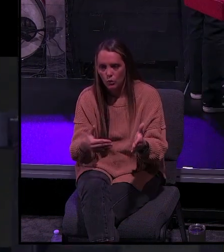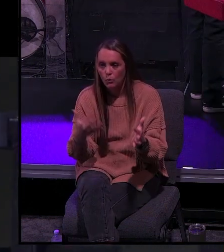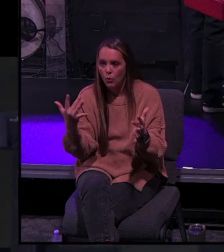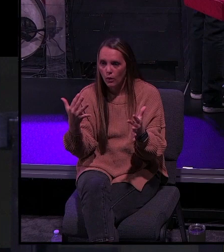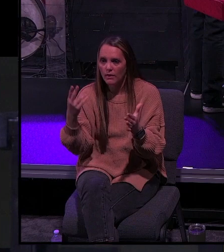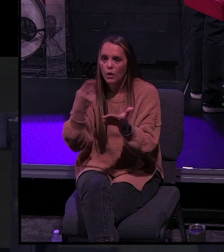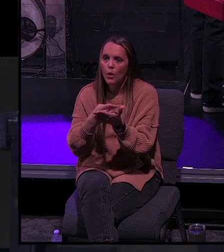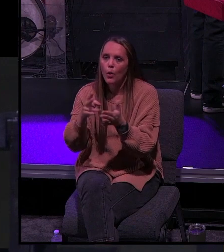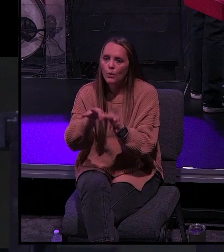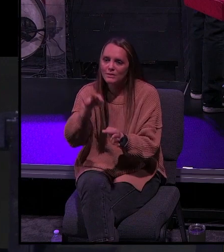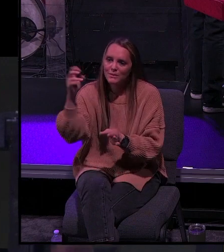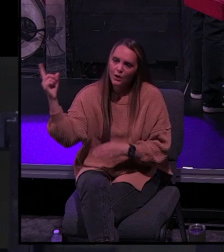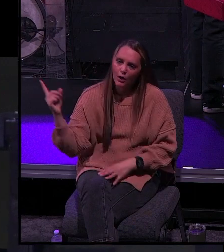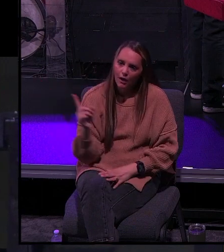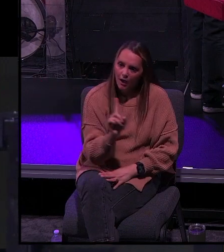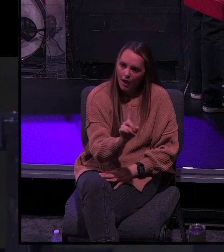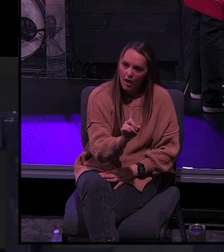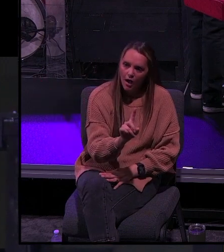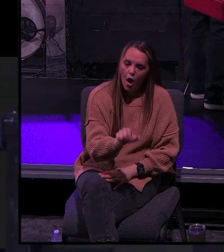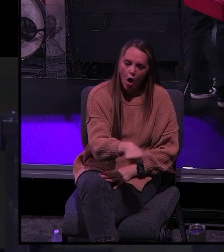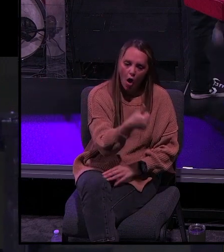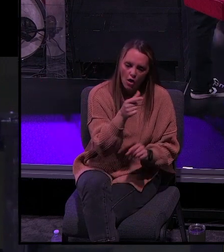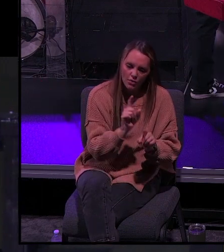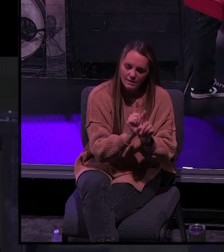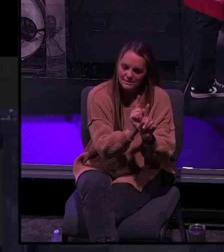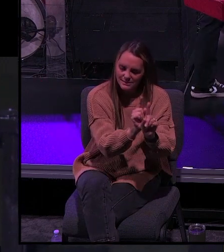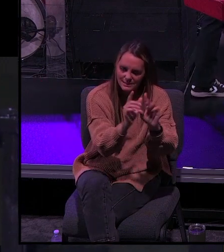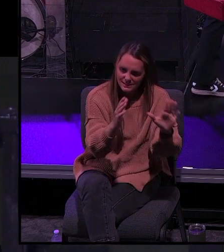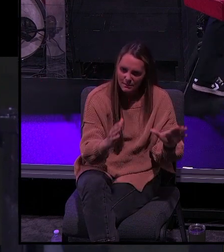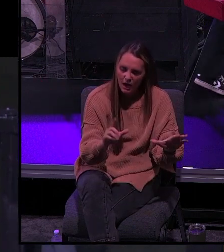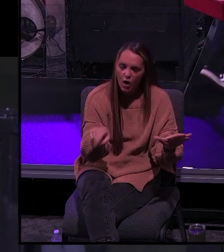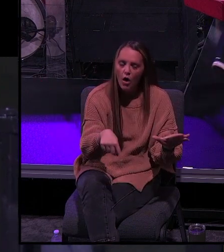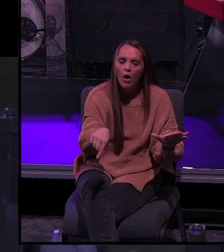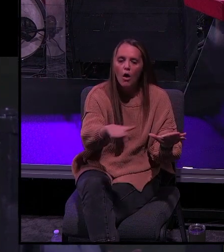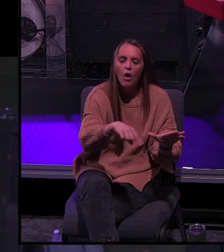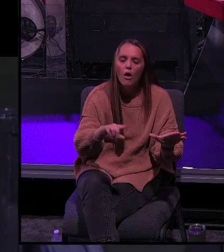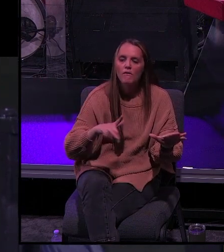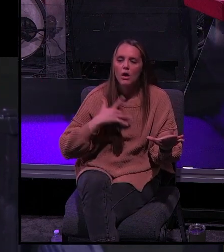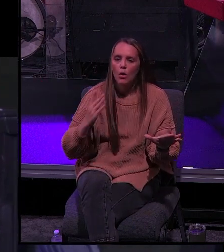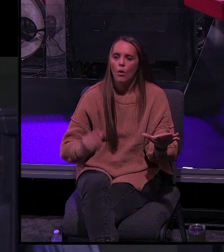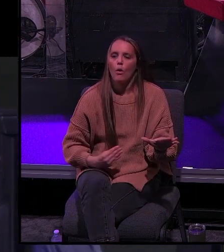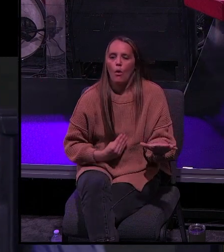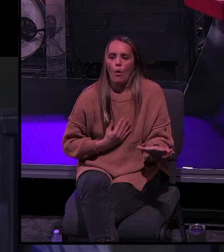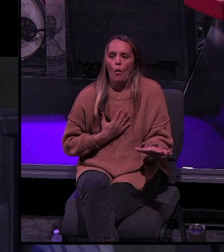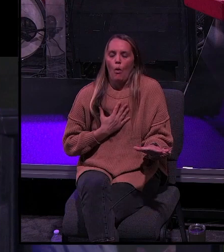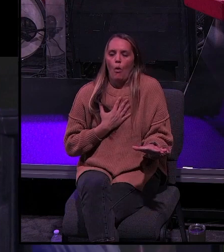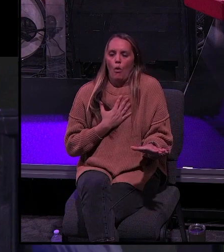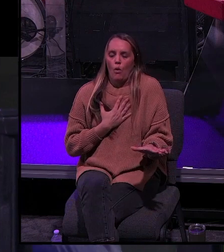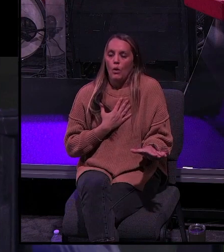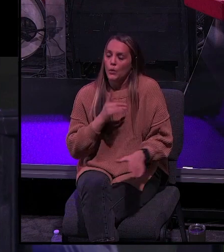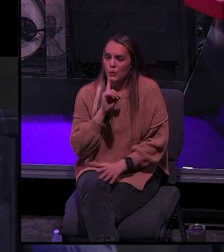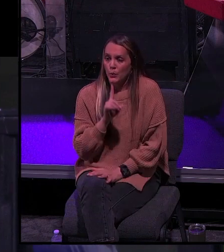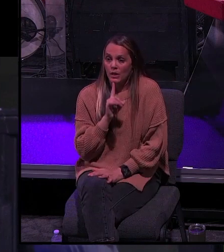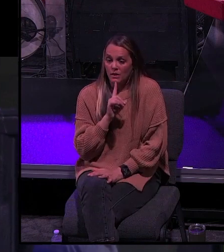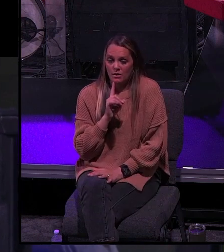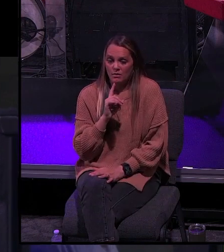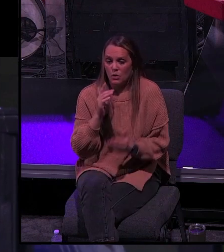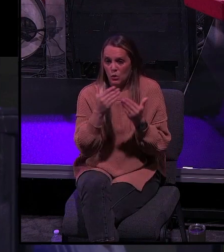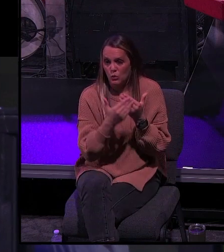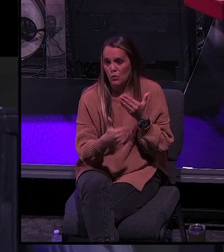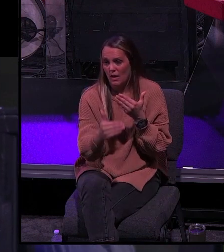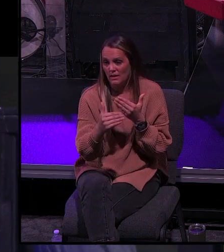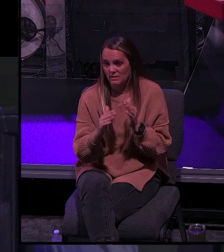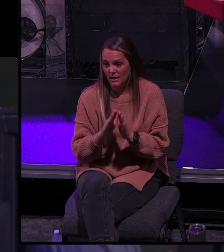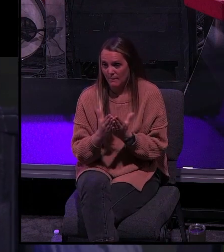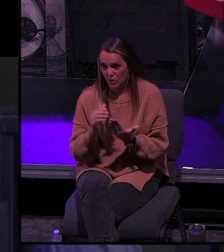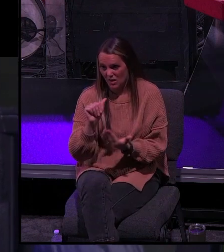the disciples and then many others begin to be filled with the Holy Spirit. And really, the rest of the book of Acts, if you've read